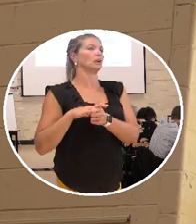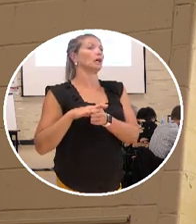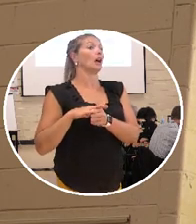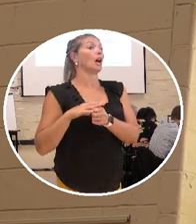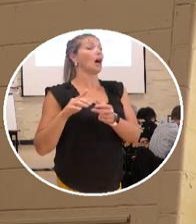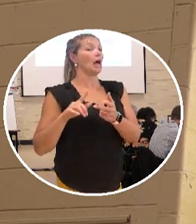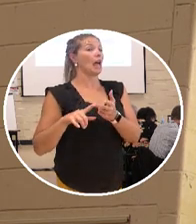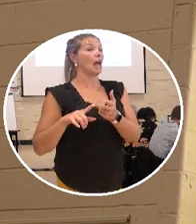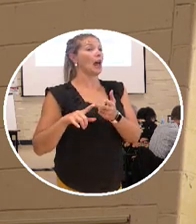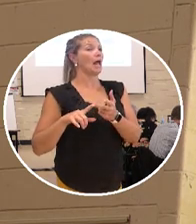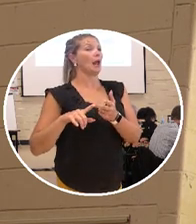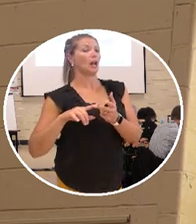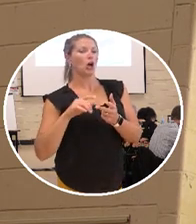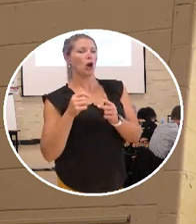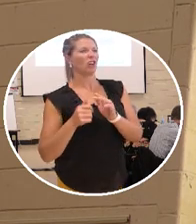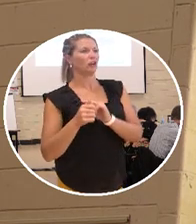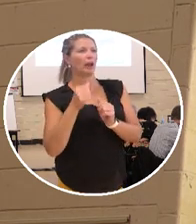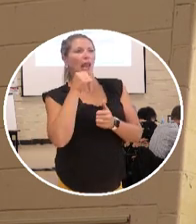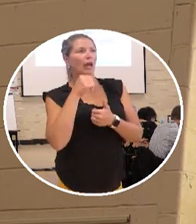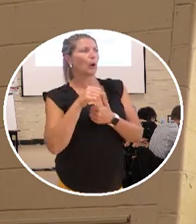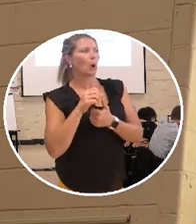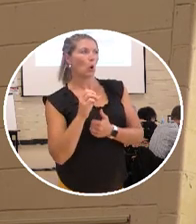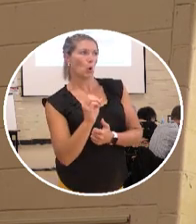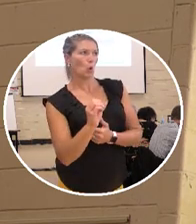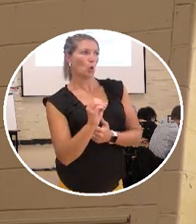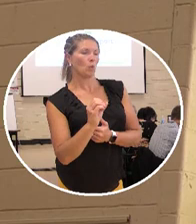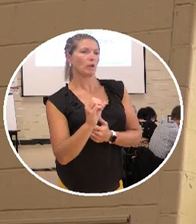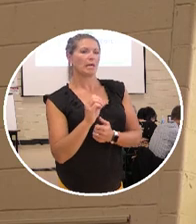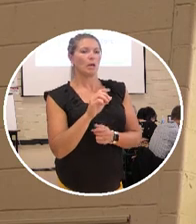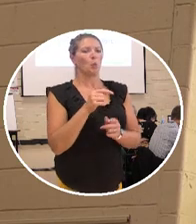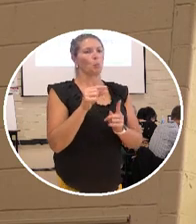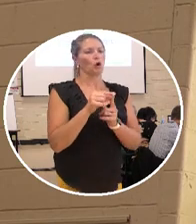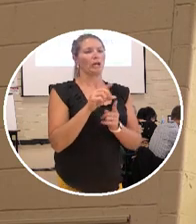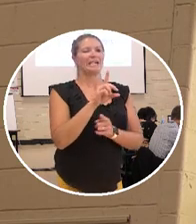and under O, change reference from district to board.